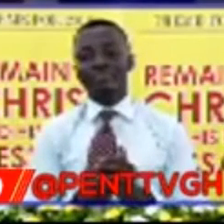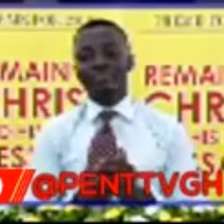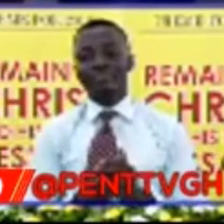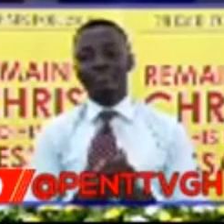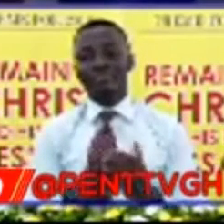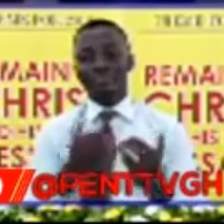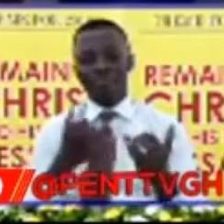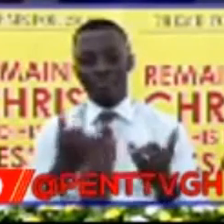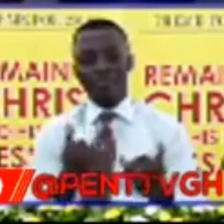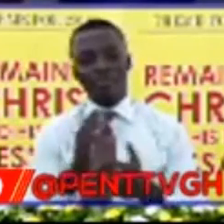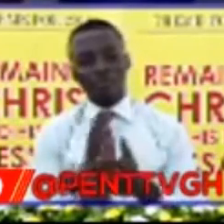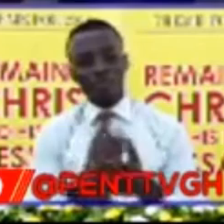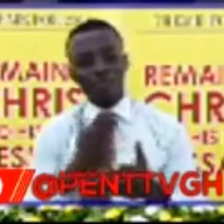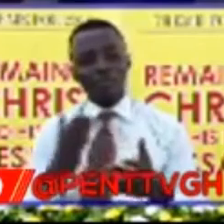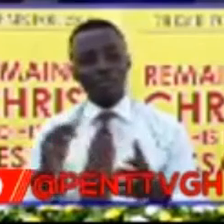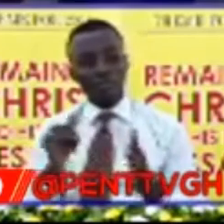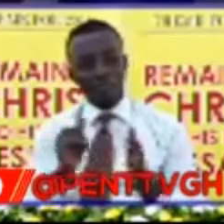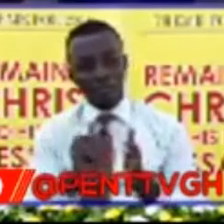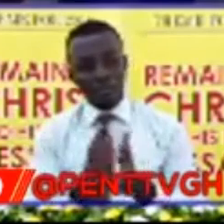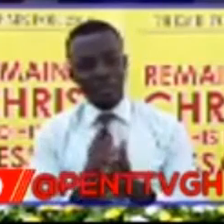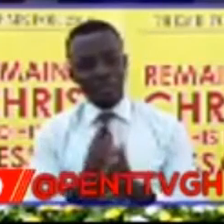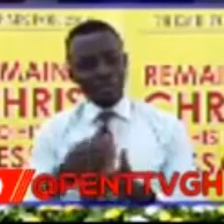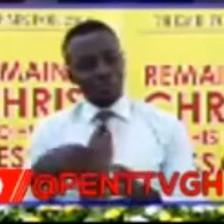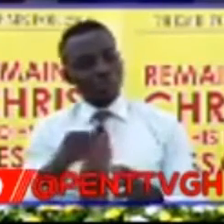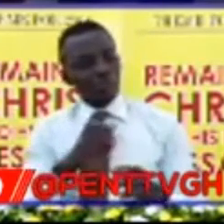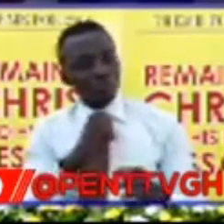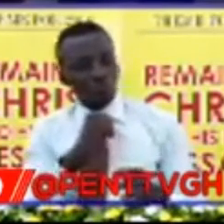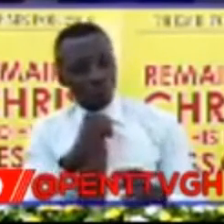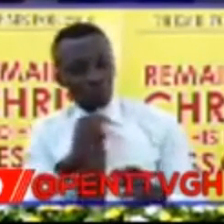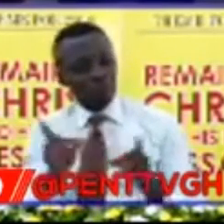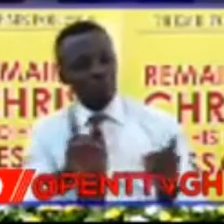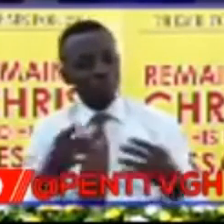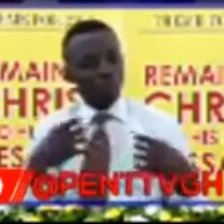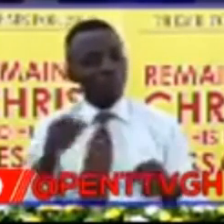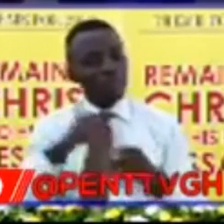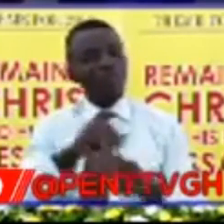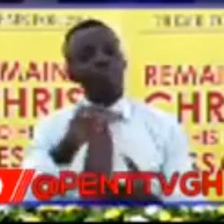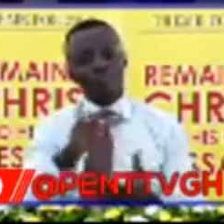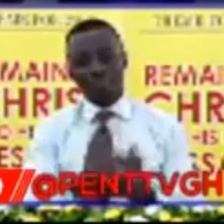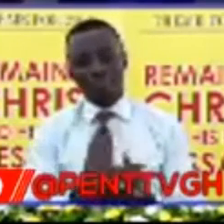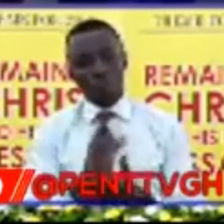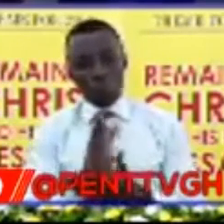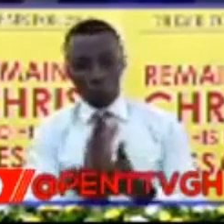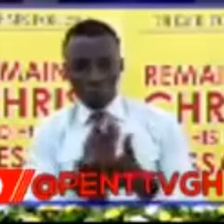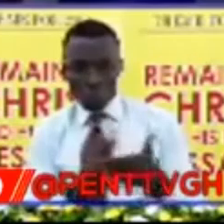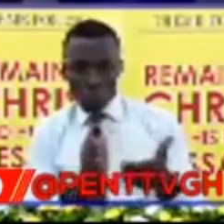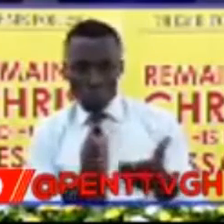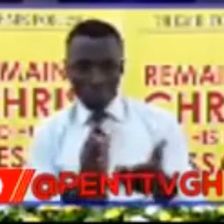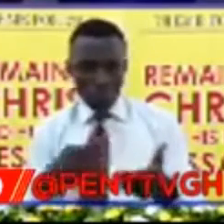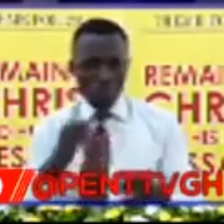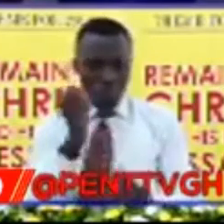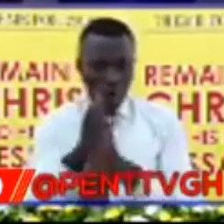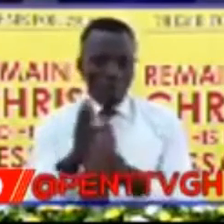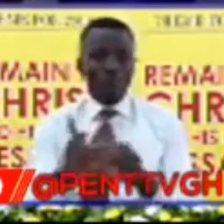a second look at some of the things that we have not been very conclusive. With some of the things, we are already practicing